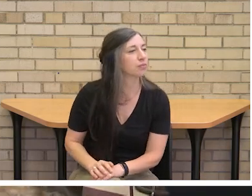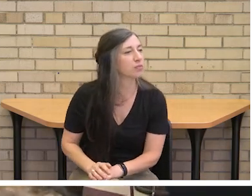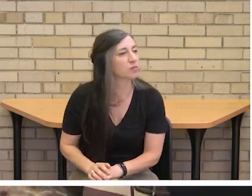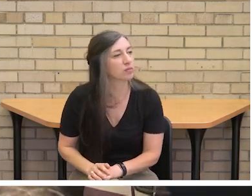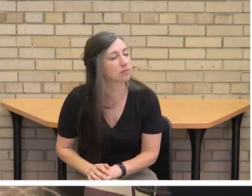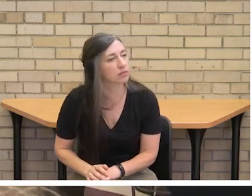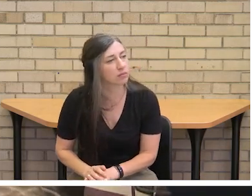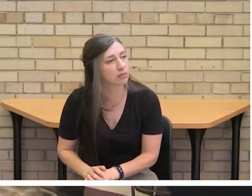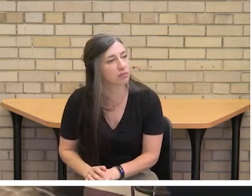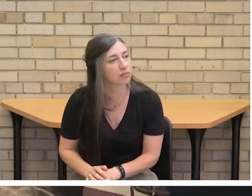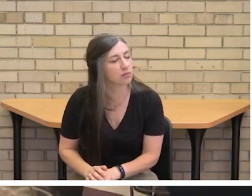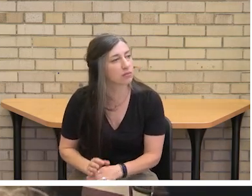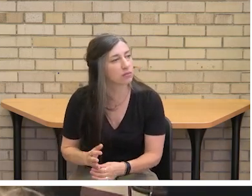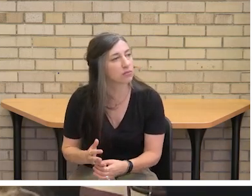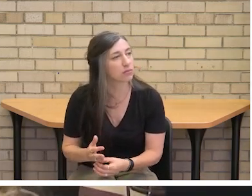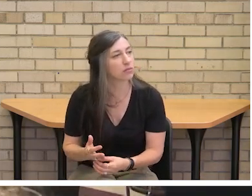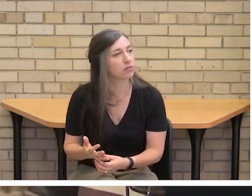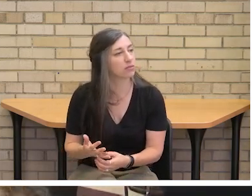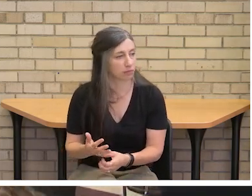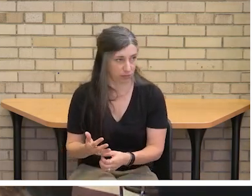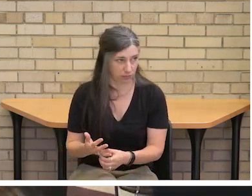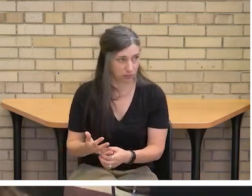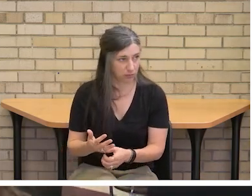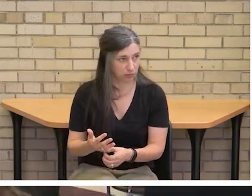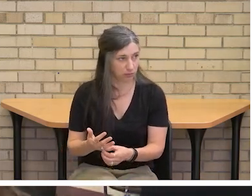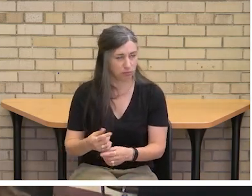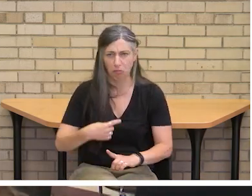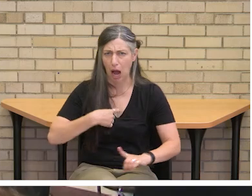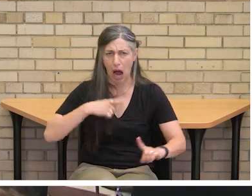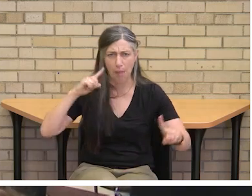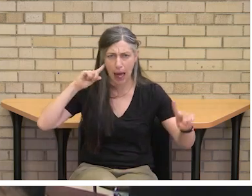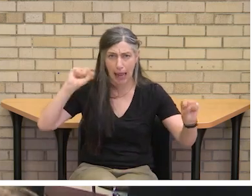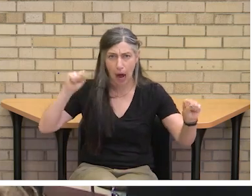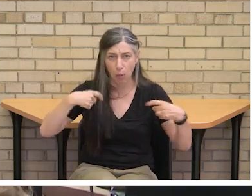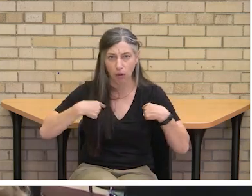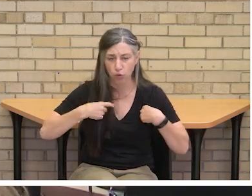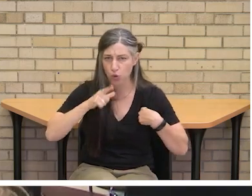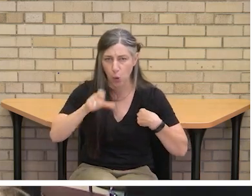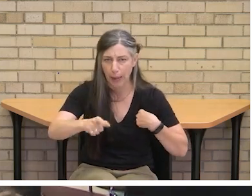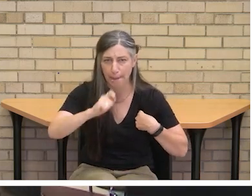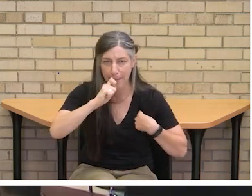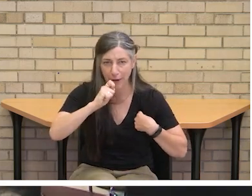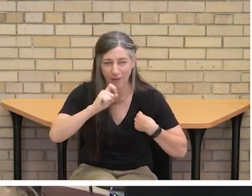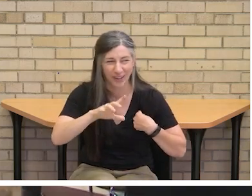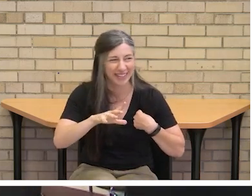I don't need this. It's I for the have people on Zoom. Really loud voice.